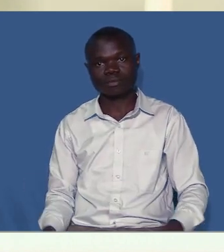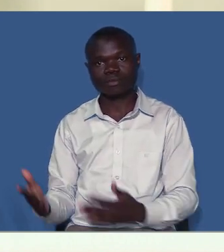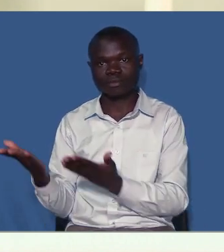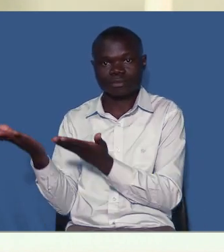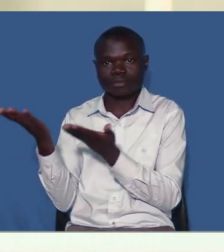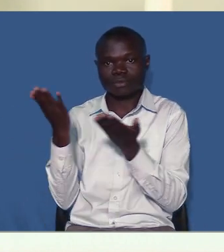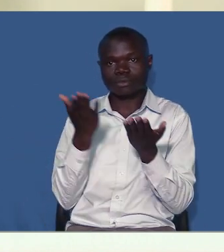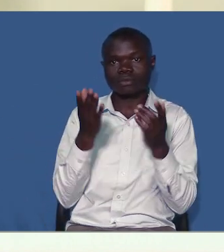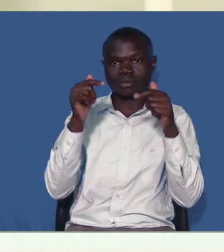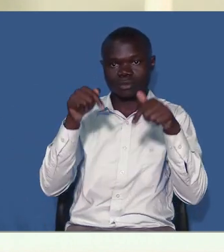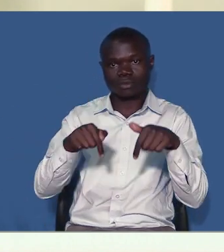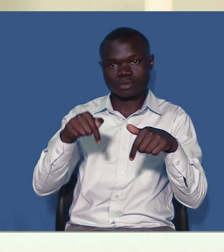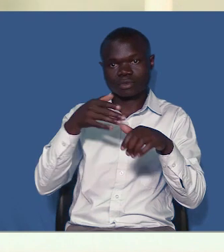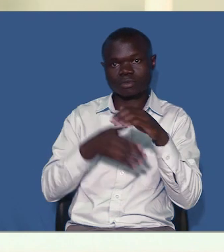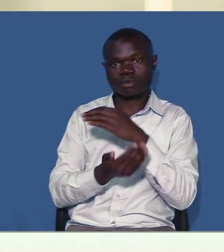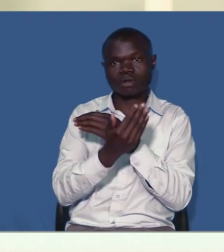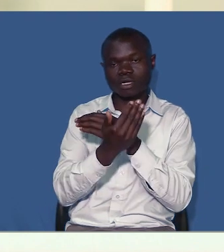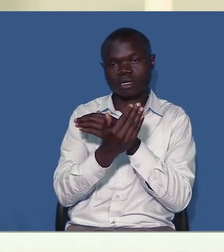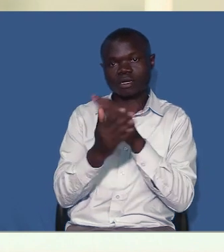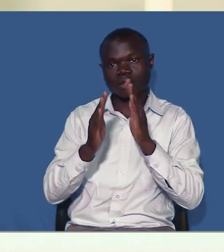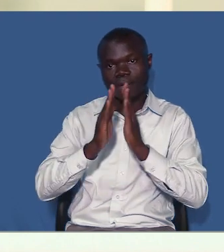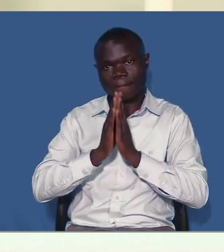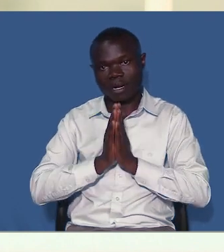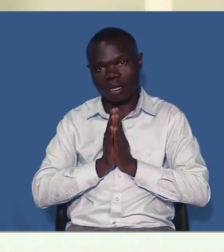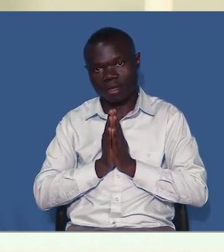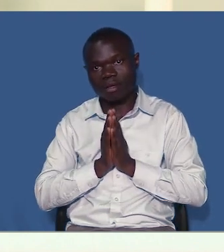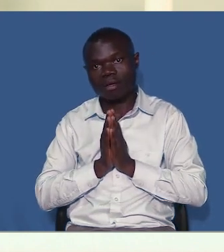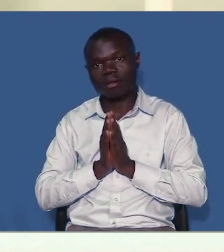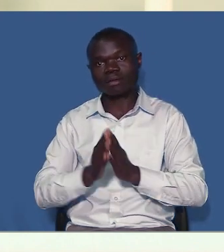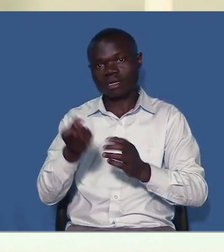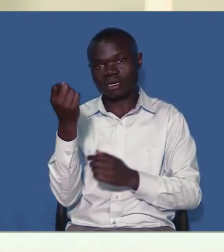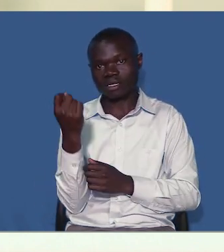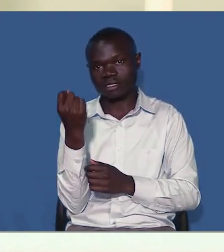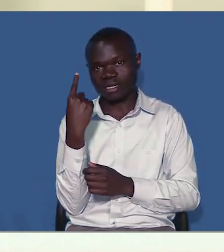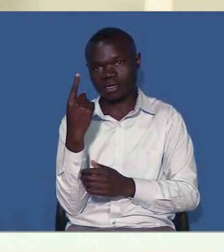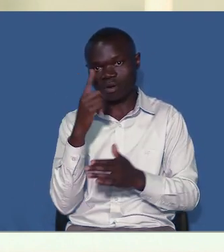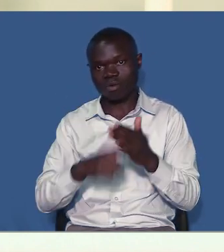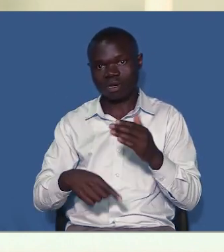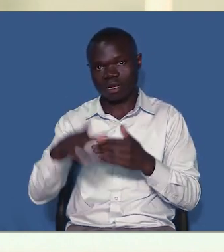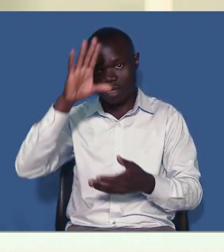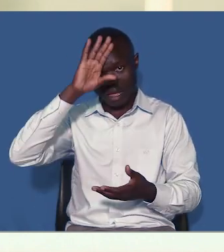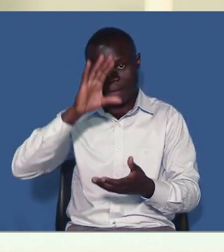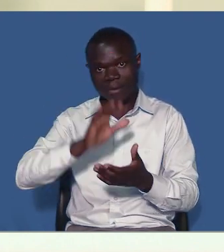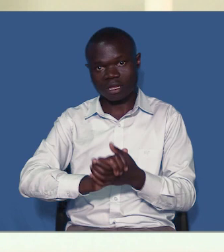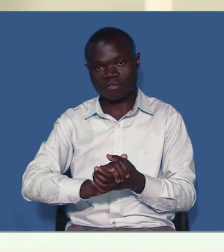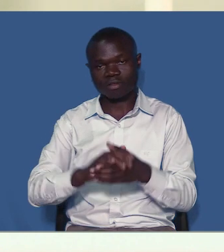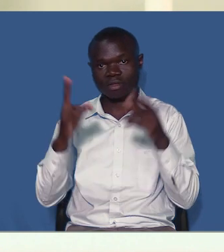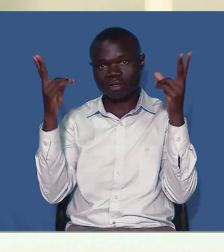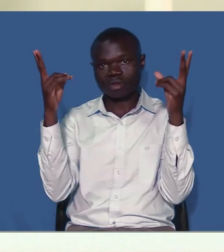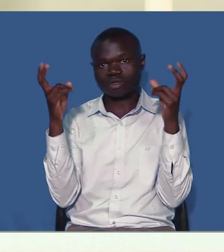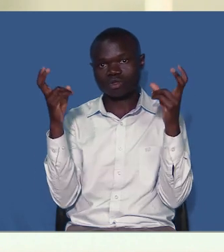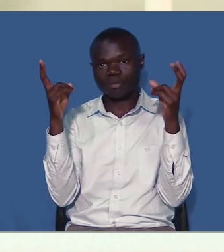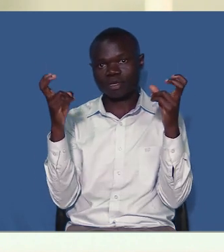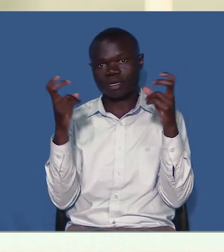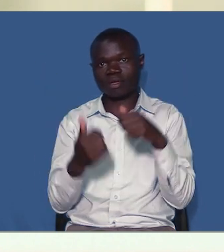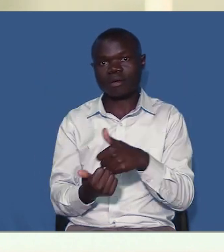Welcome to this morning devotion. To understand what we really believe in and under the topic of